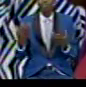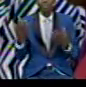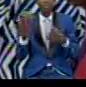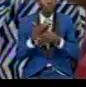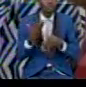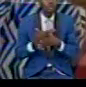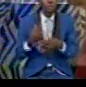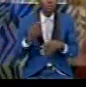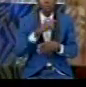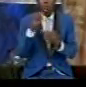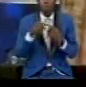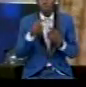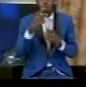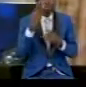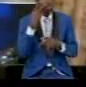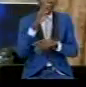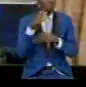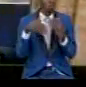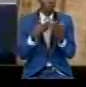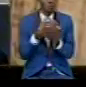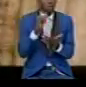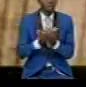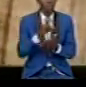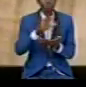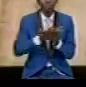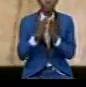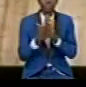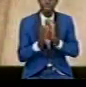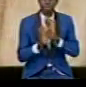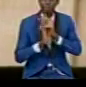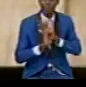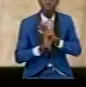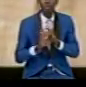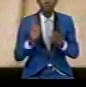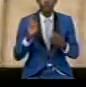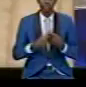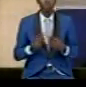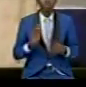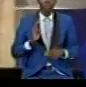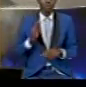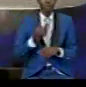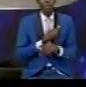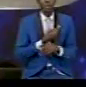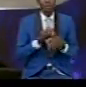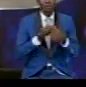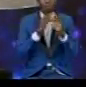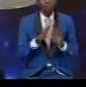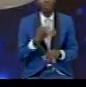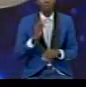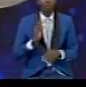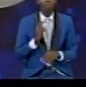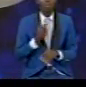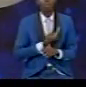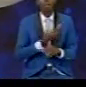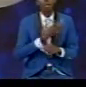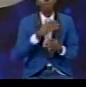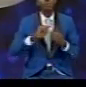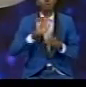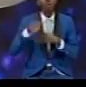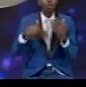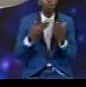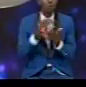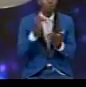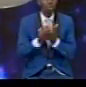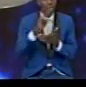When you saw that, you became examples to and followers of us and to all that believe in